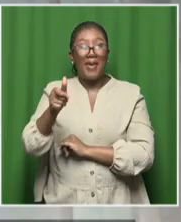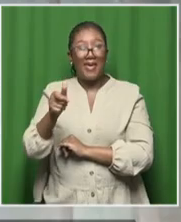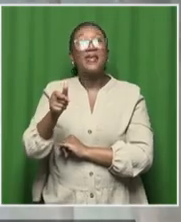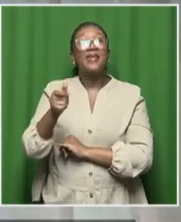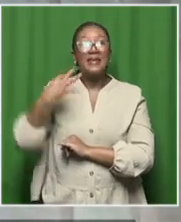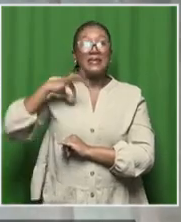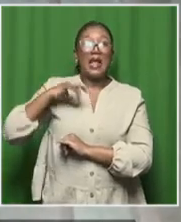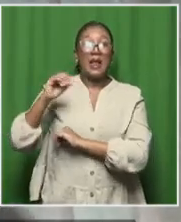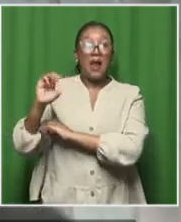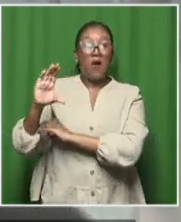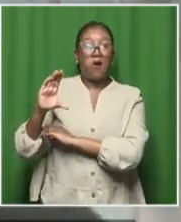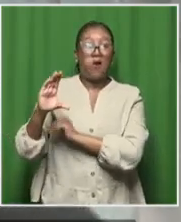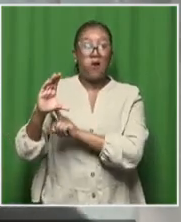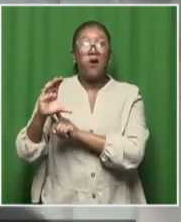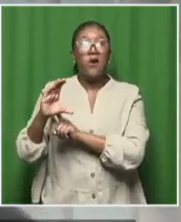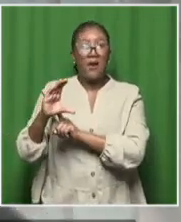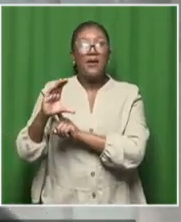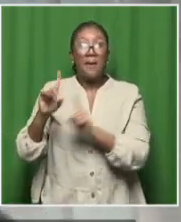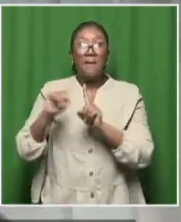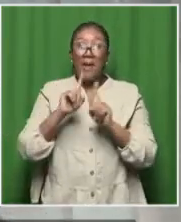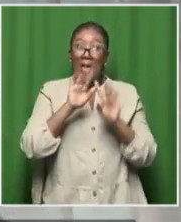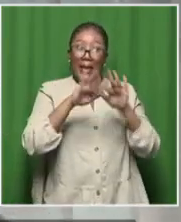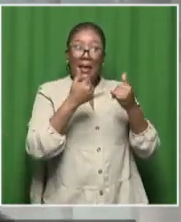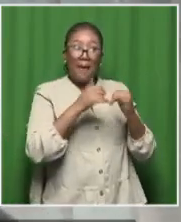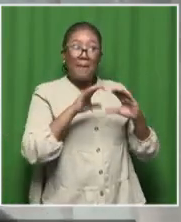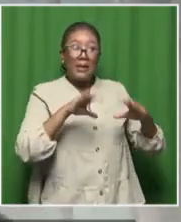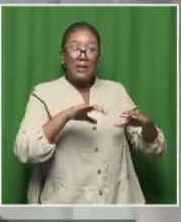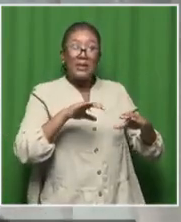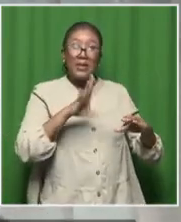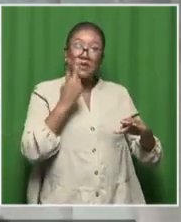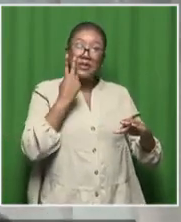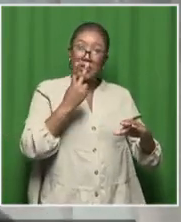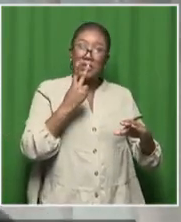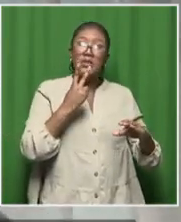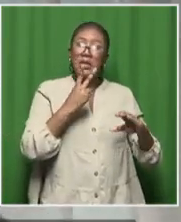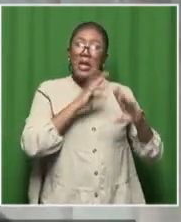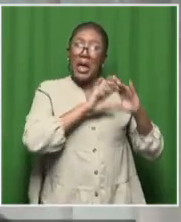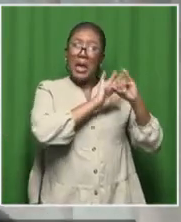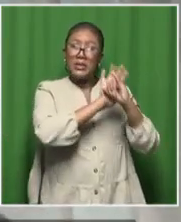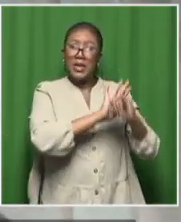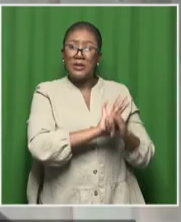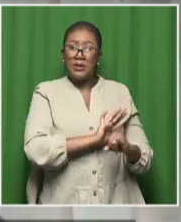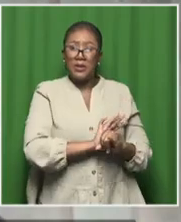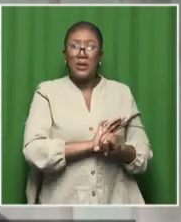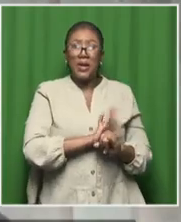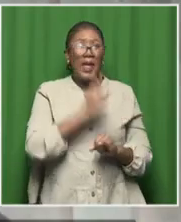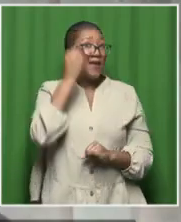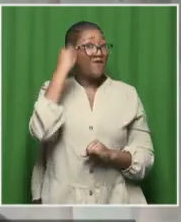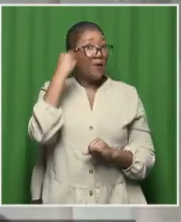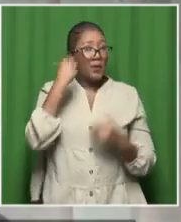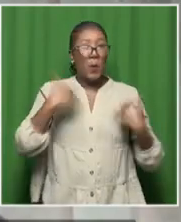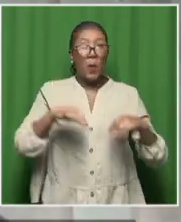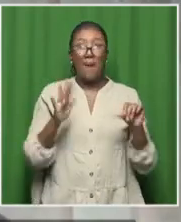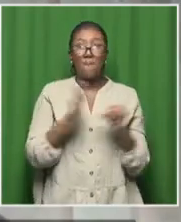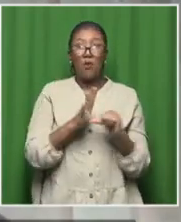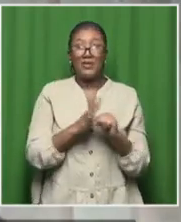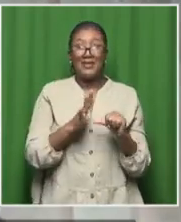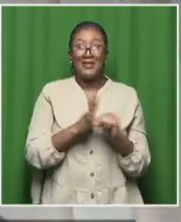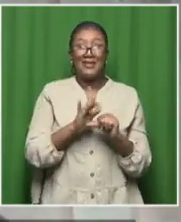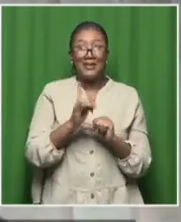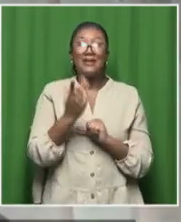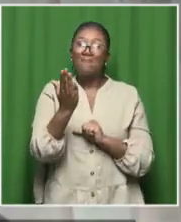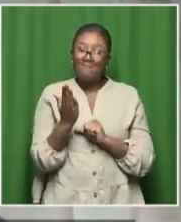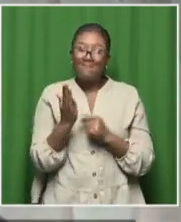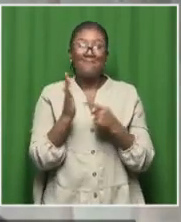I that companies are trying to like pick up the fact that a lot of like data is a new goal right and they need to use